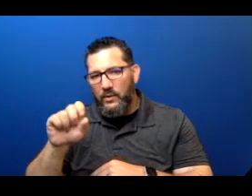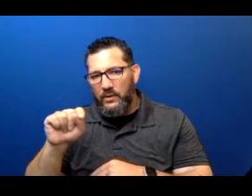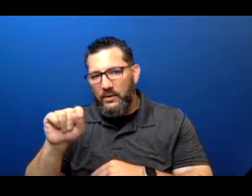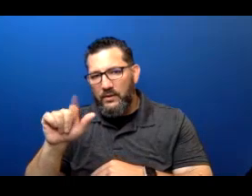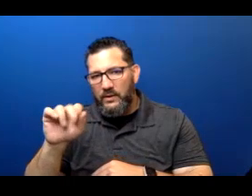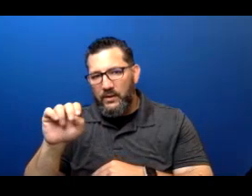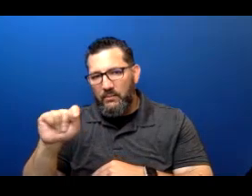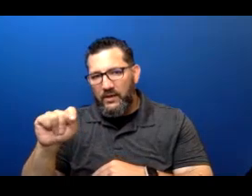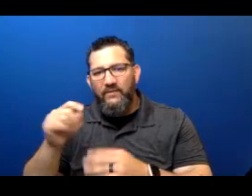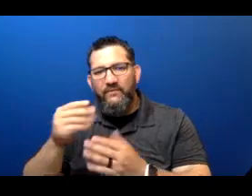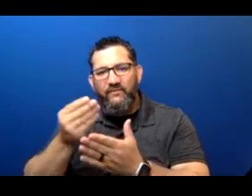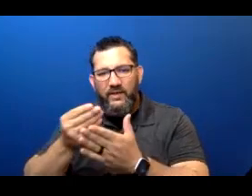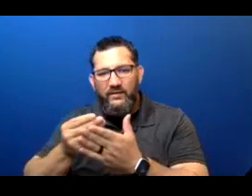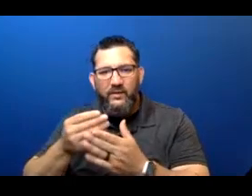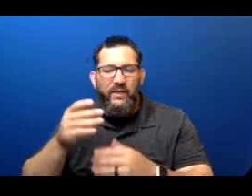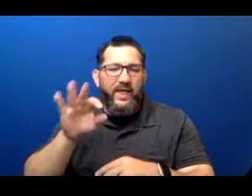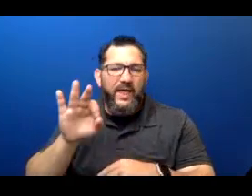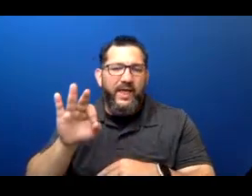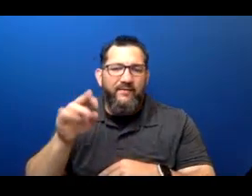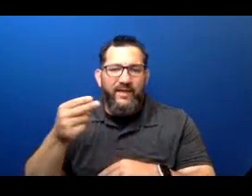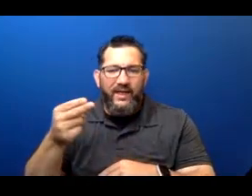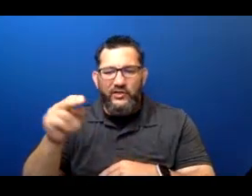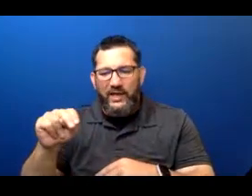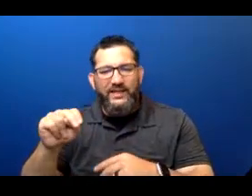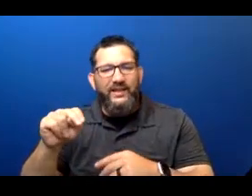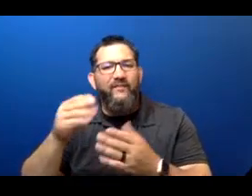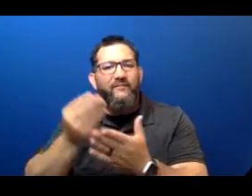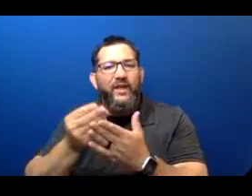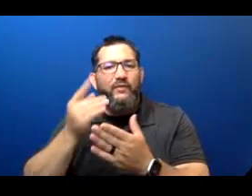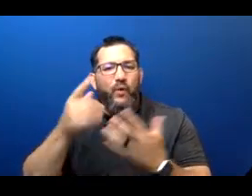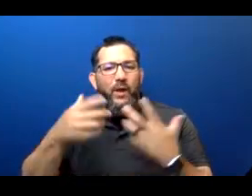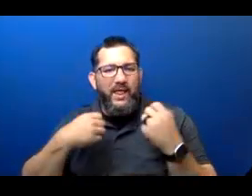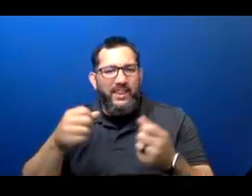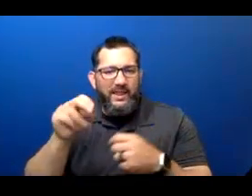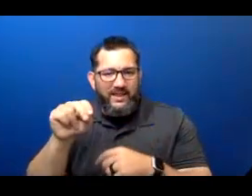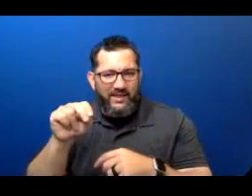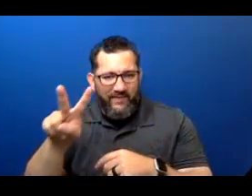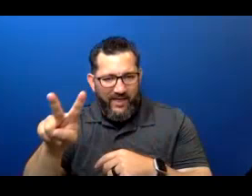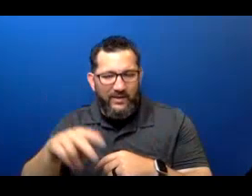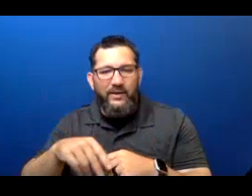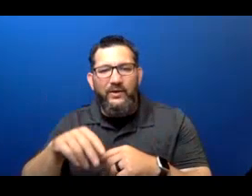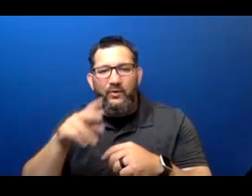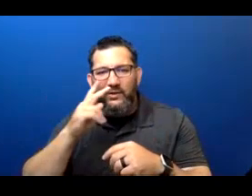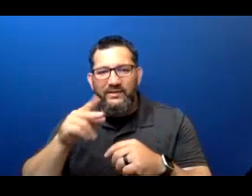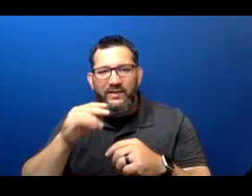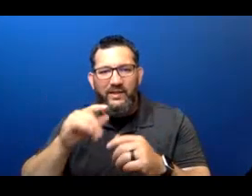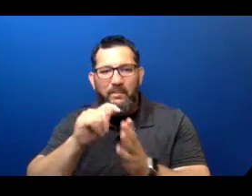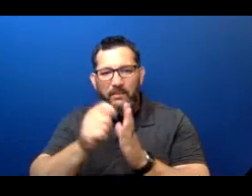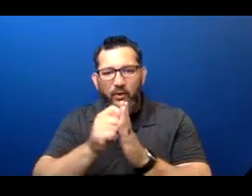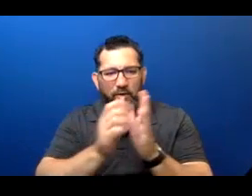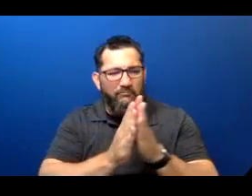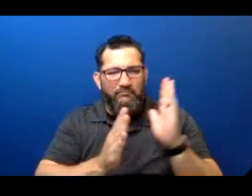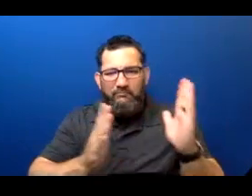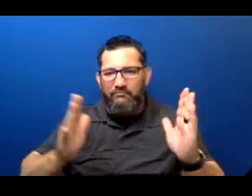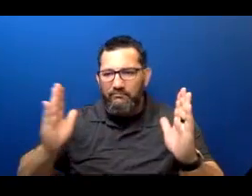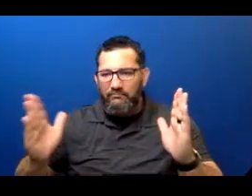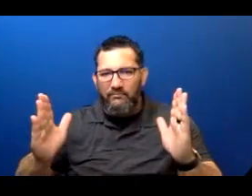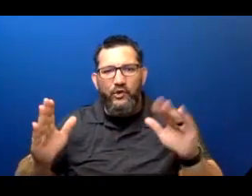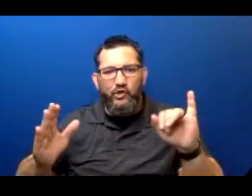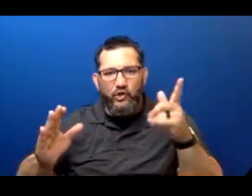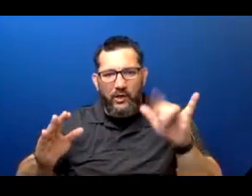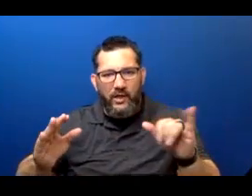Nevada, or FHN. And you can see the amount for the funding period is for July 1